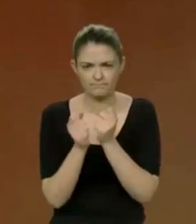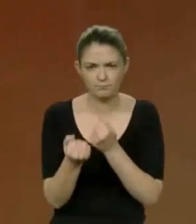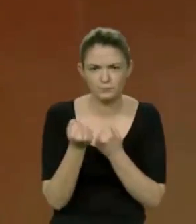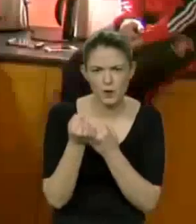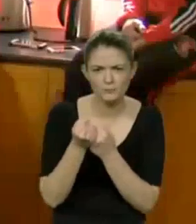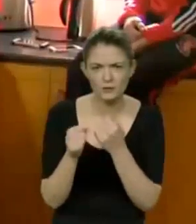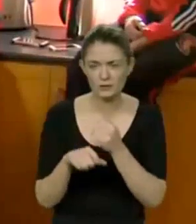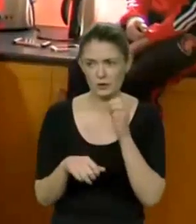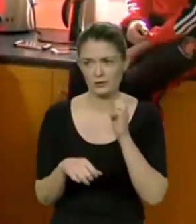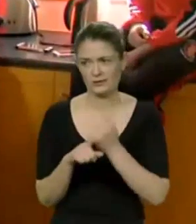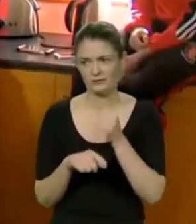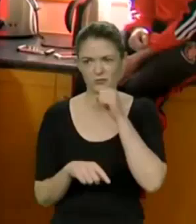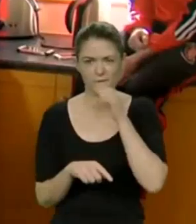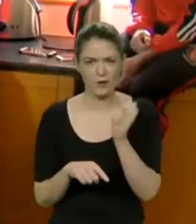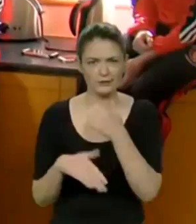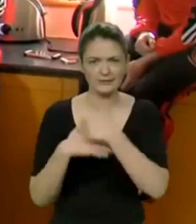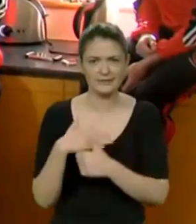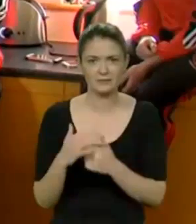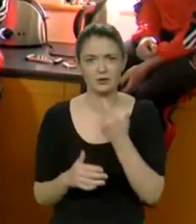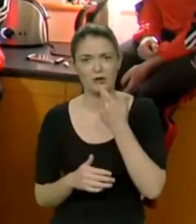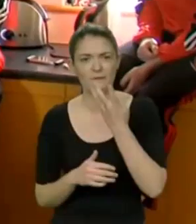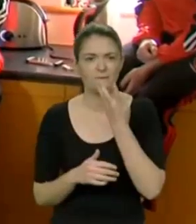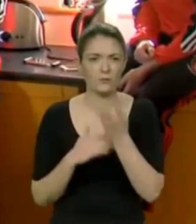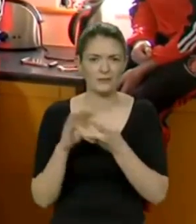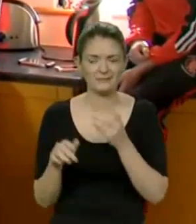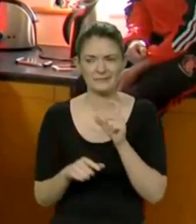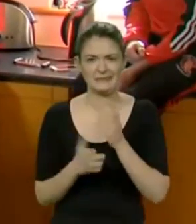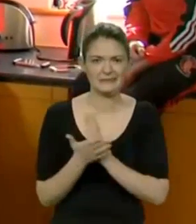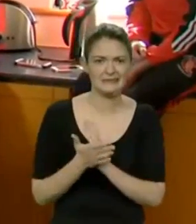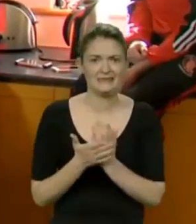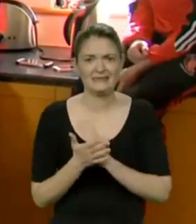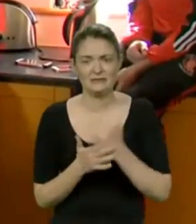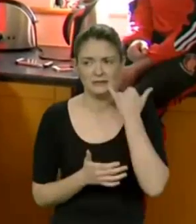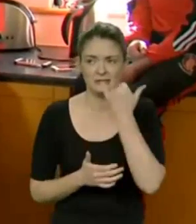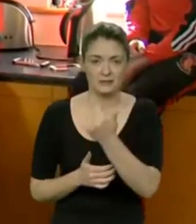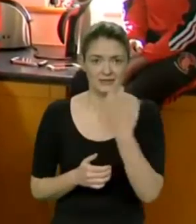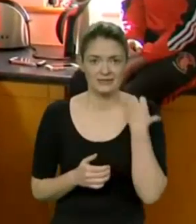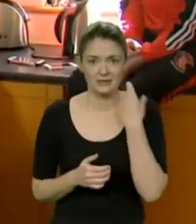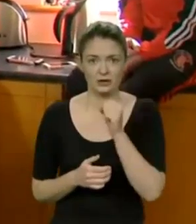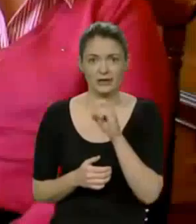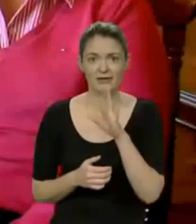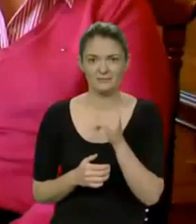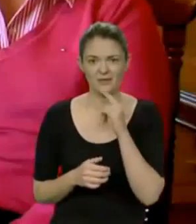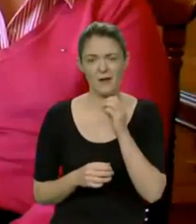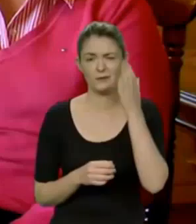days. The third or the fourth week, it was a bit iffy, and she rang Shelley, and she obviously knew what to say to